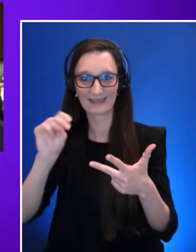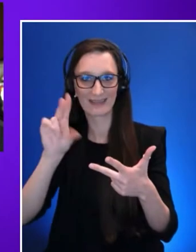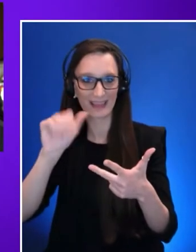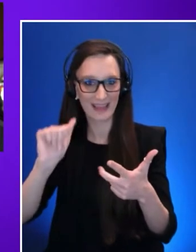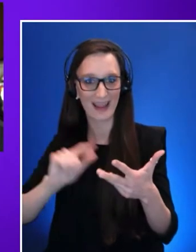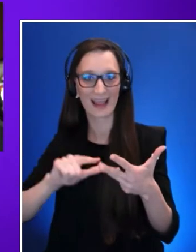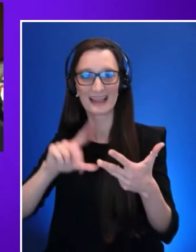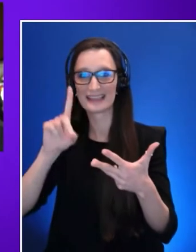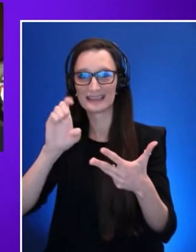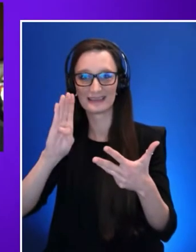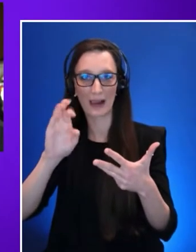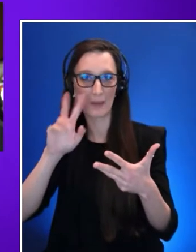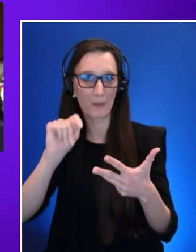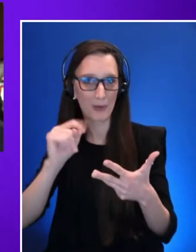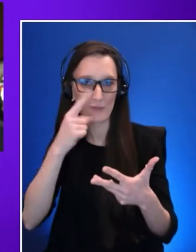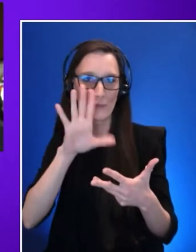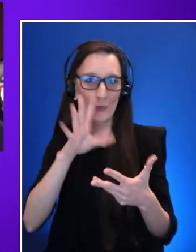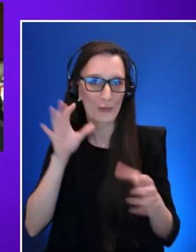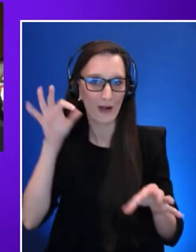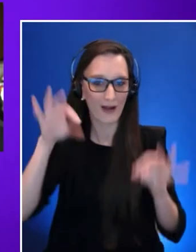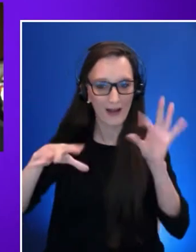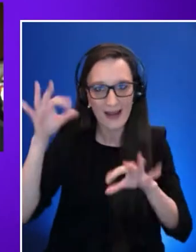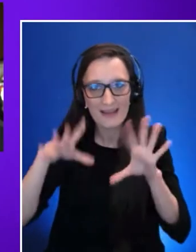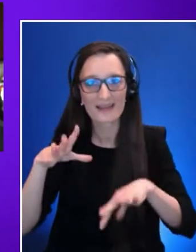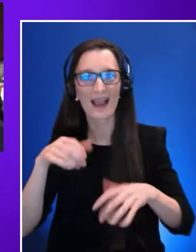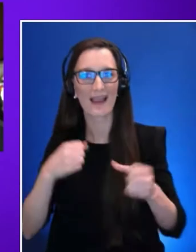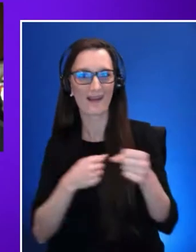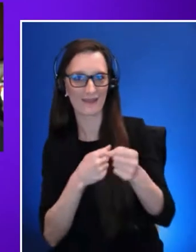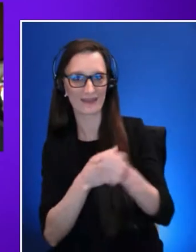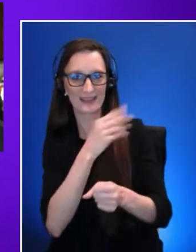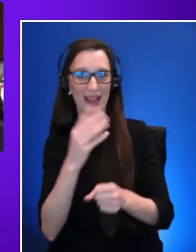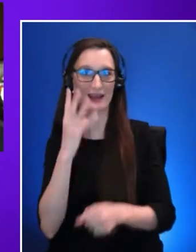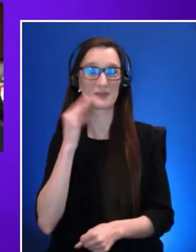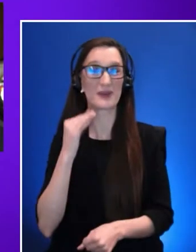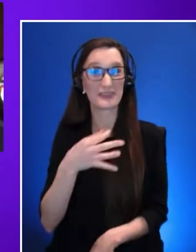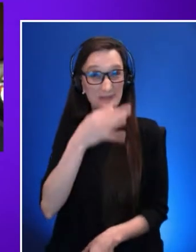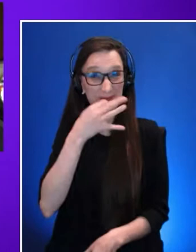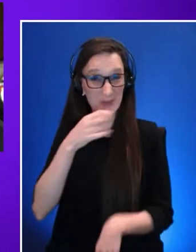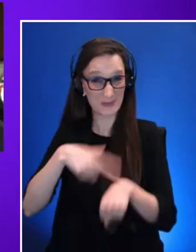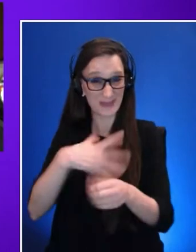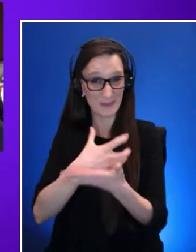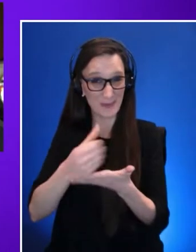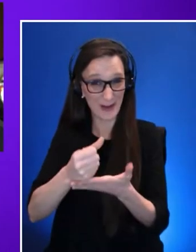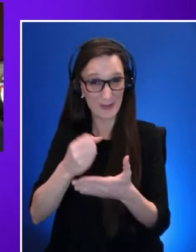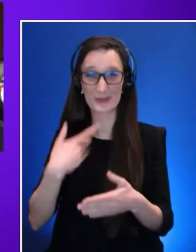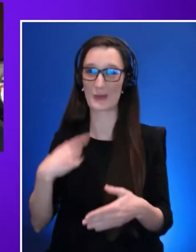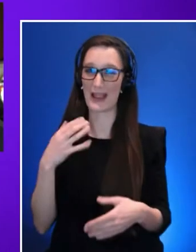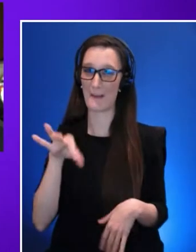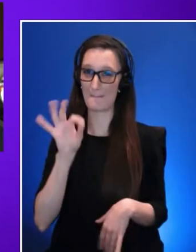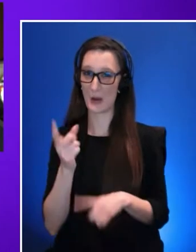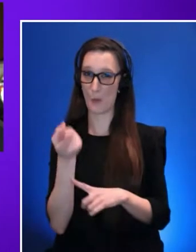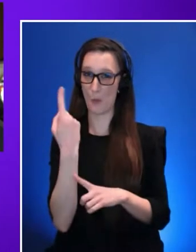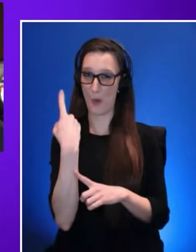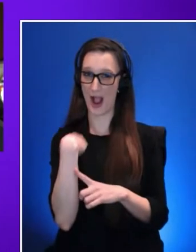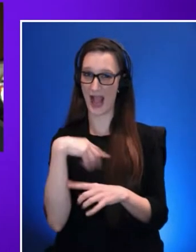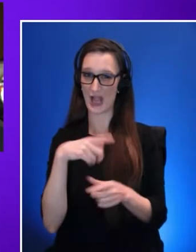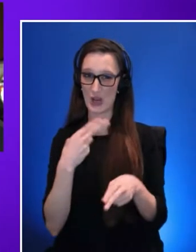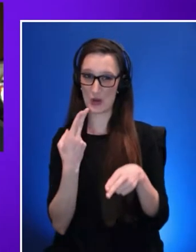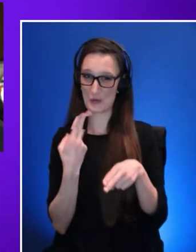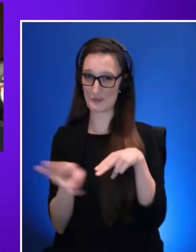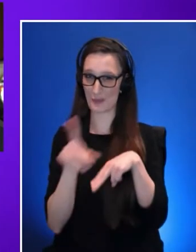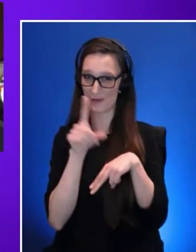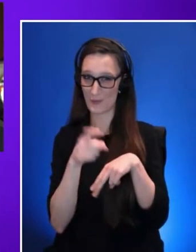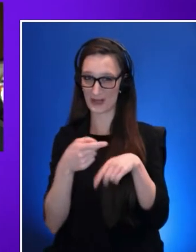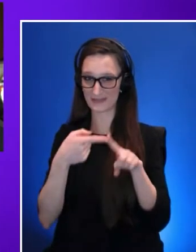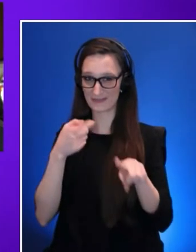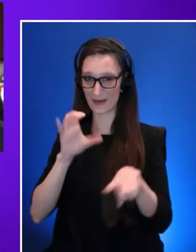your experiences. We are almost out of time, so I'll just pick one quick question from the chat. This is a sort of a combination